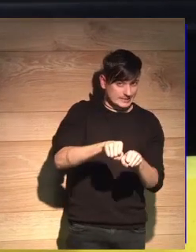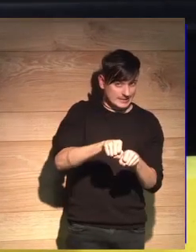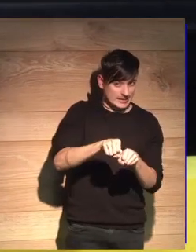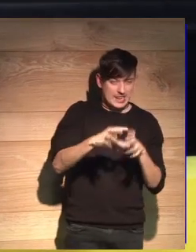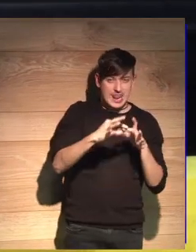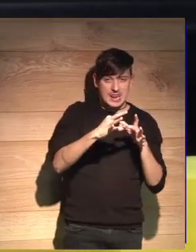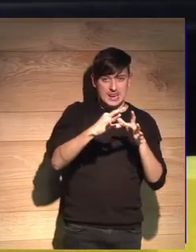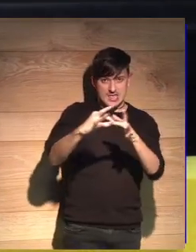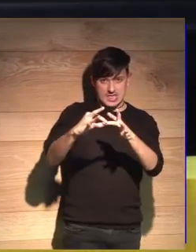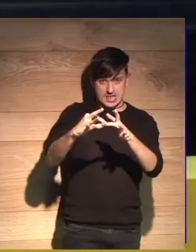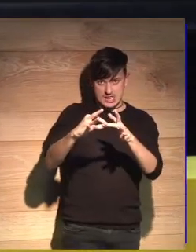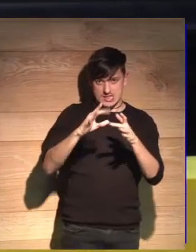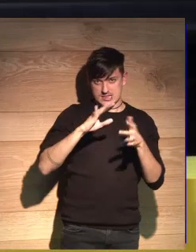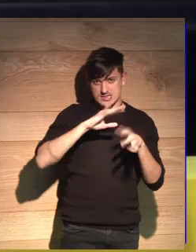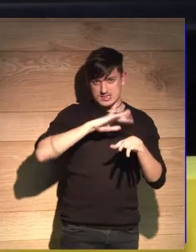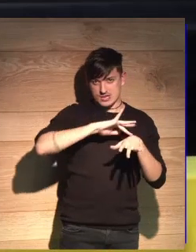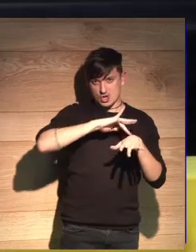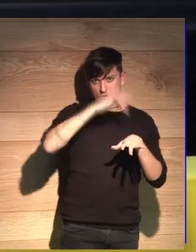to conquest